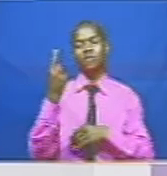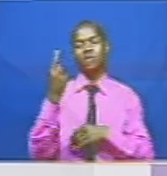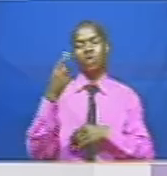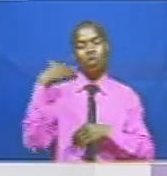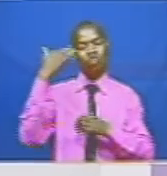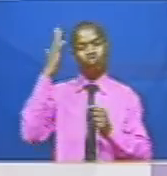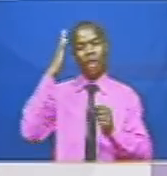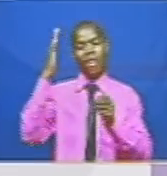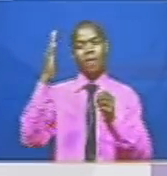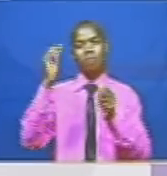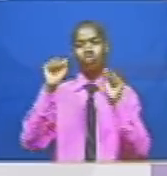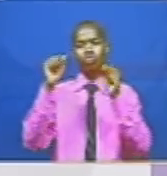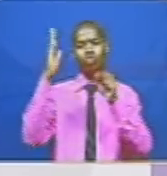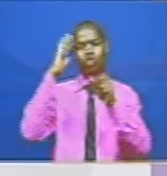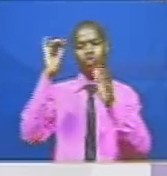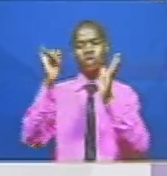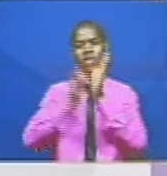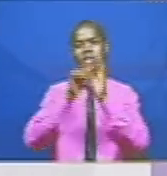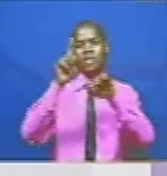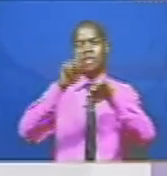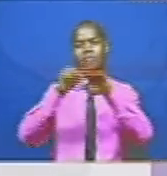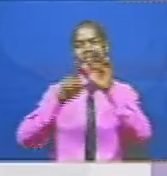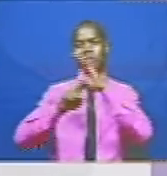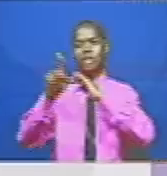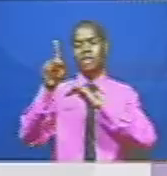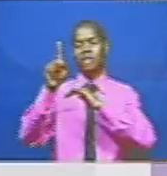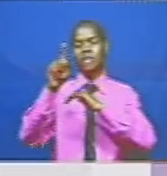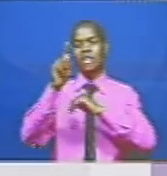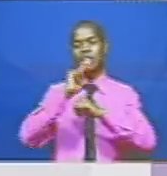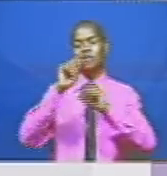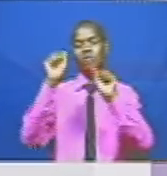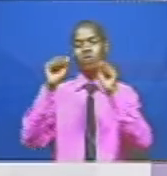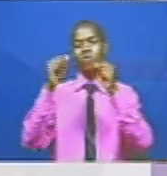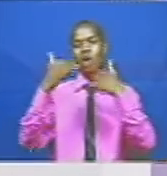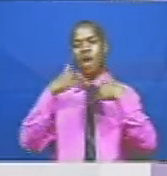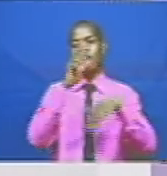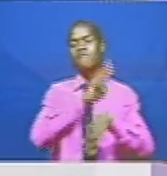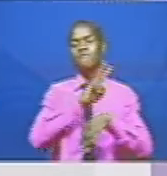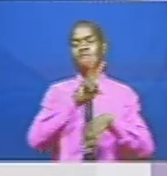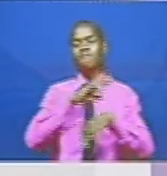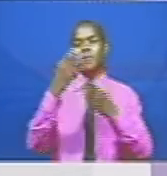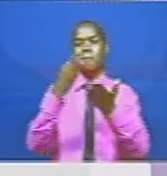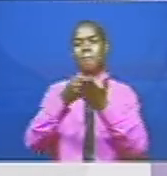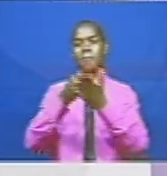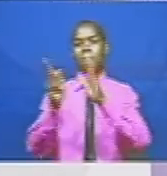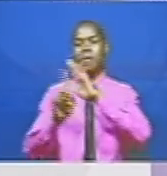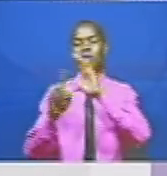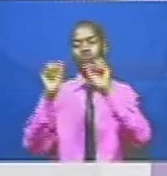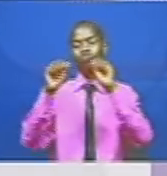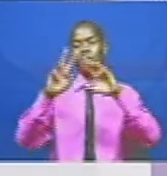say, if we go to Tanzania, we will get value for our money than going to Kenya. So the ministry need to check on